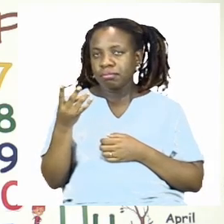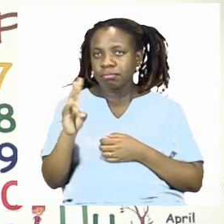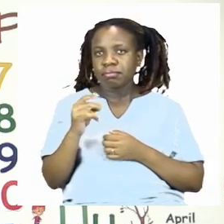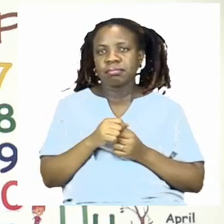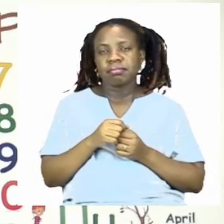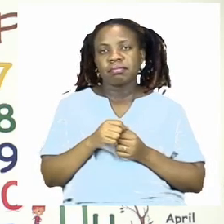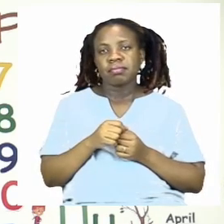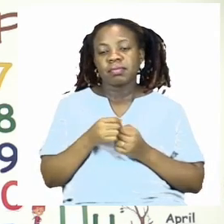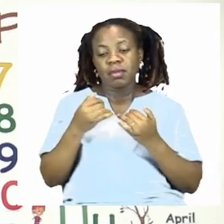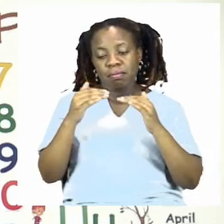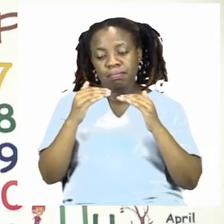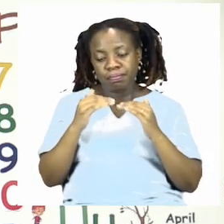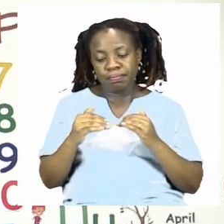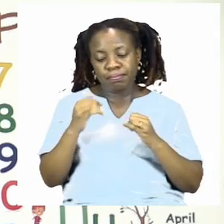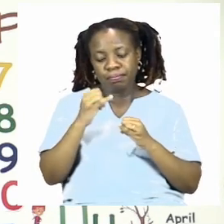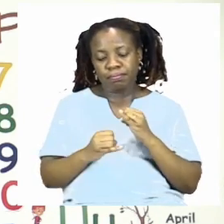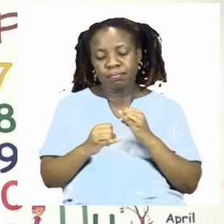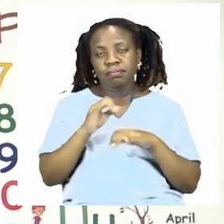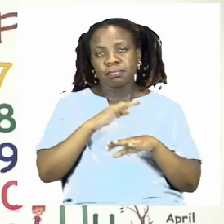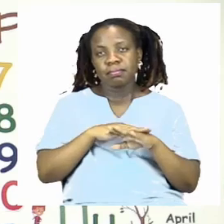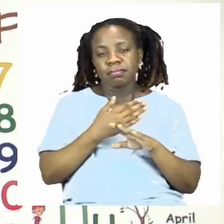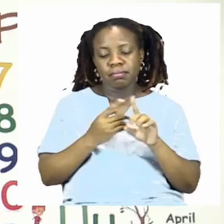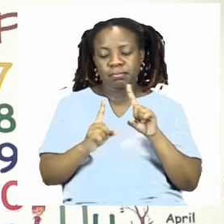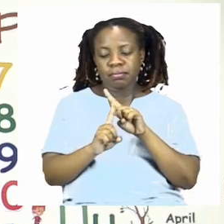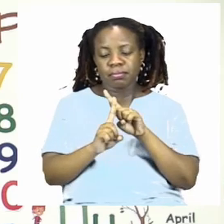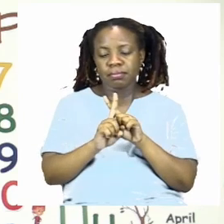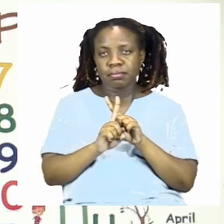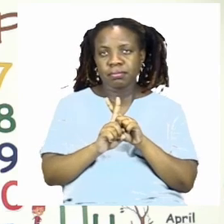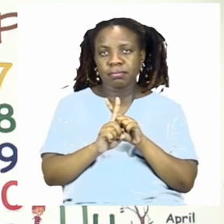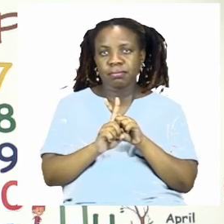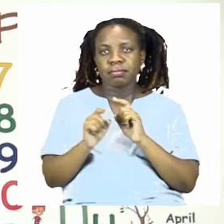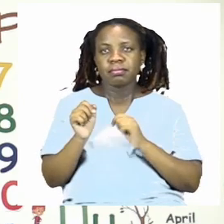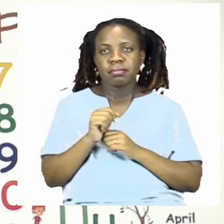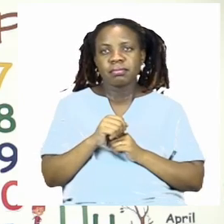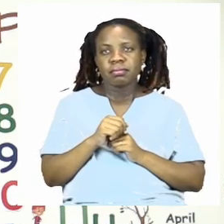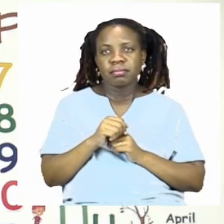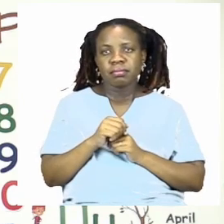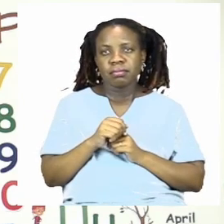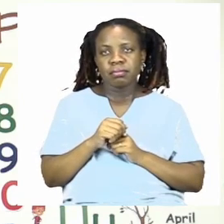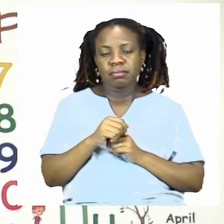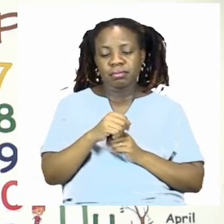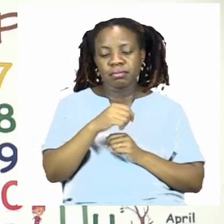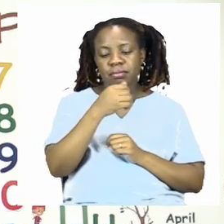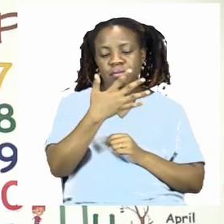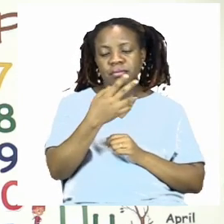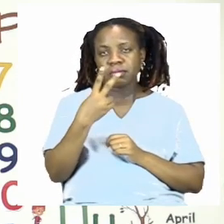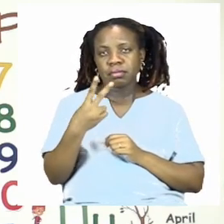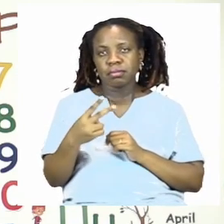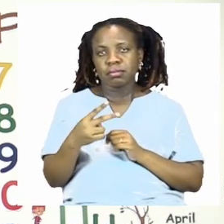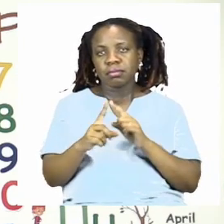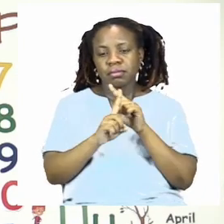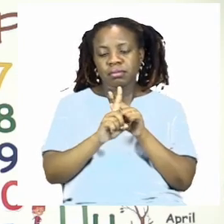with our units and work our way back to the tens in this case. So we say 2 times 3. 2 times